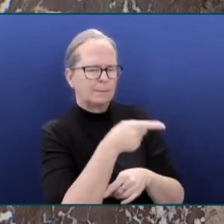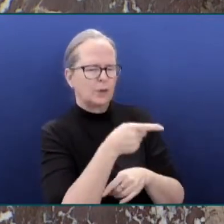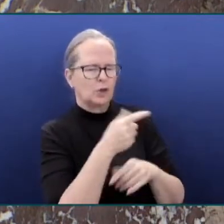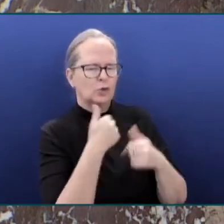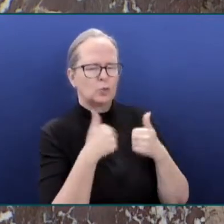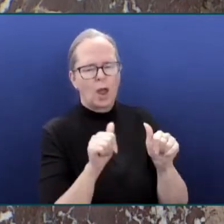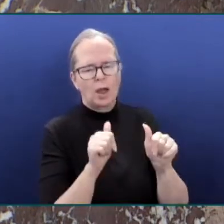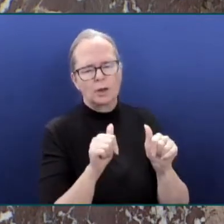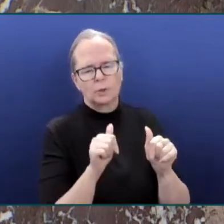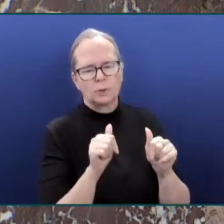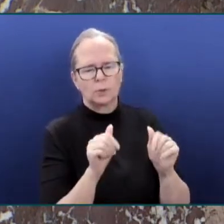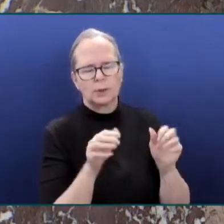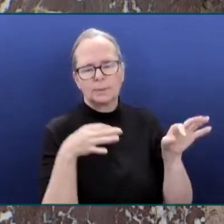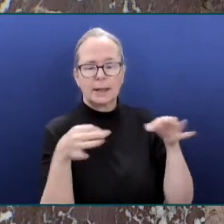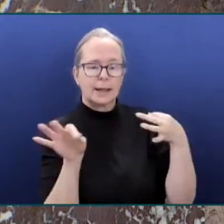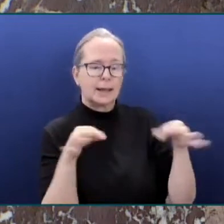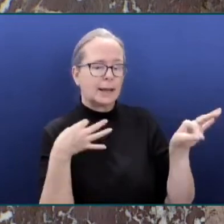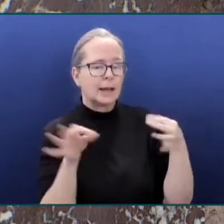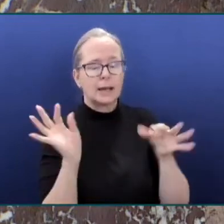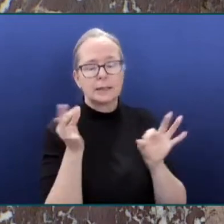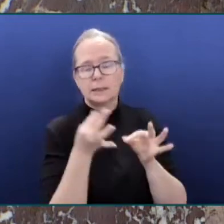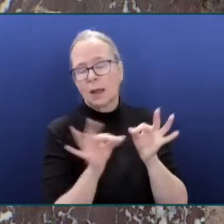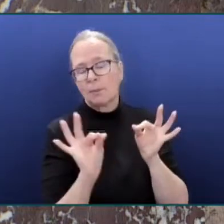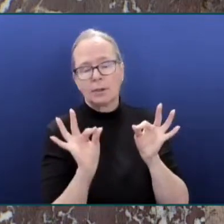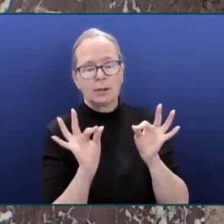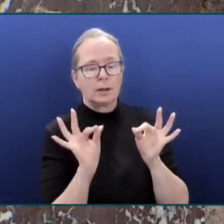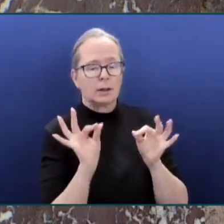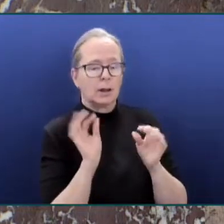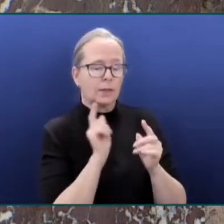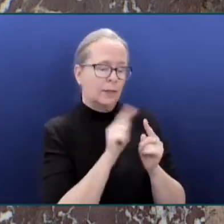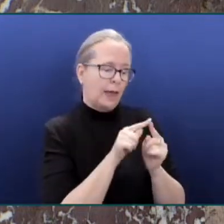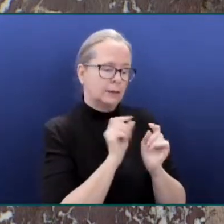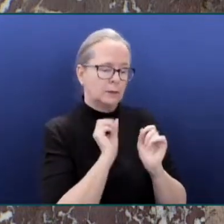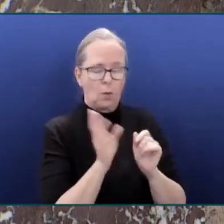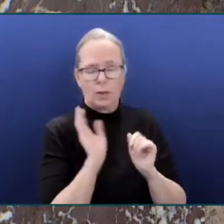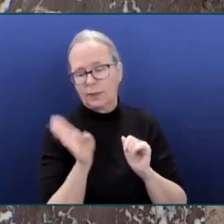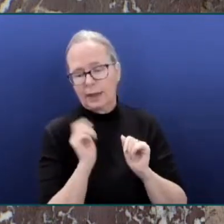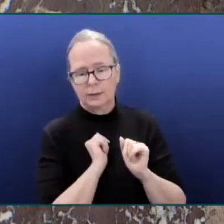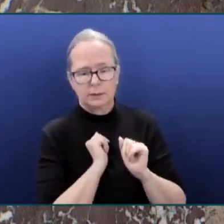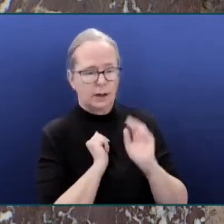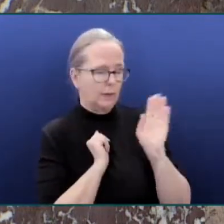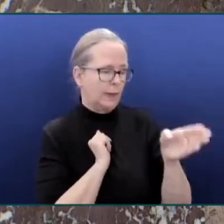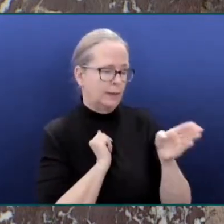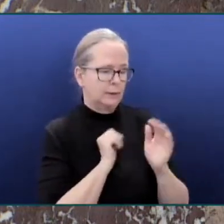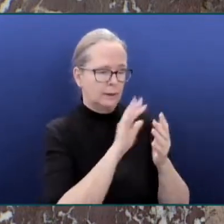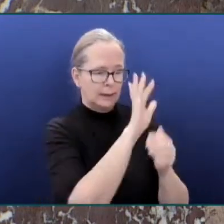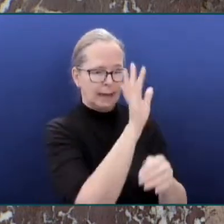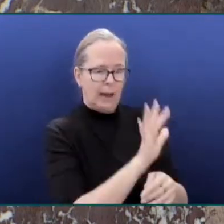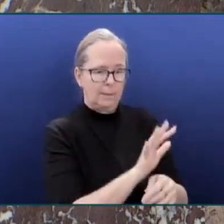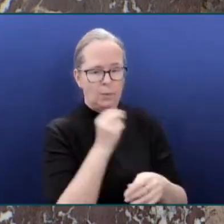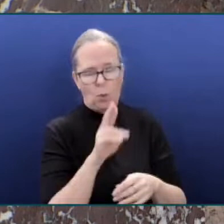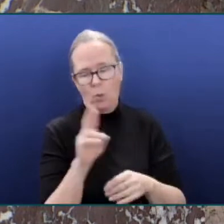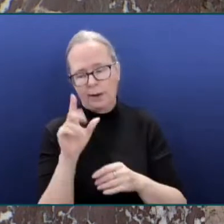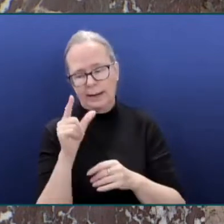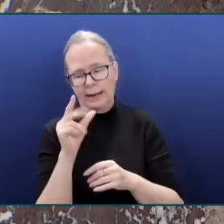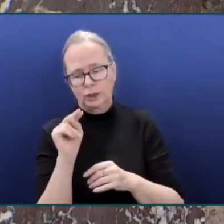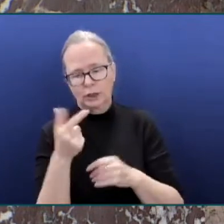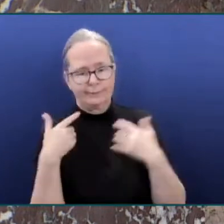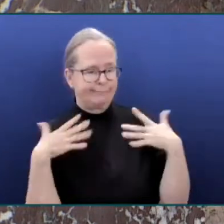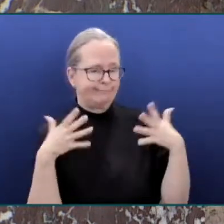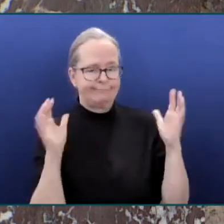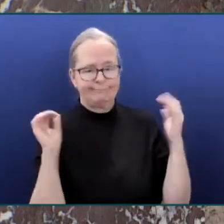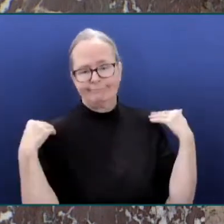flick today and move to a new energy reality. It is a transition. We are engaging in